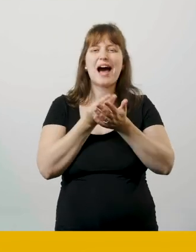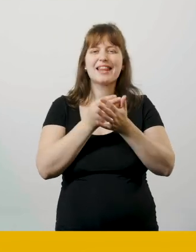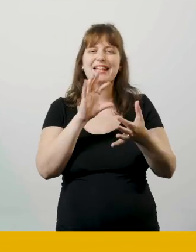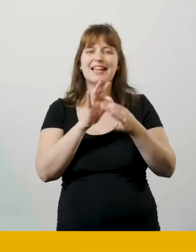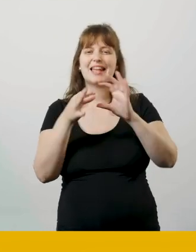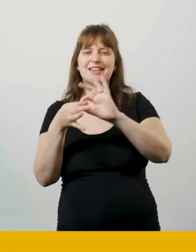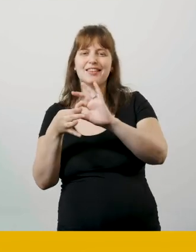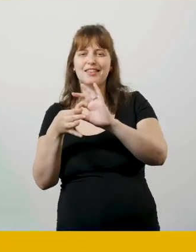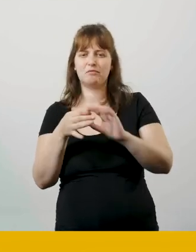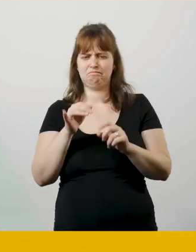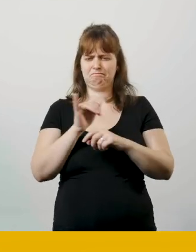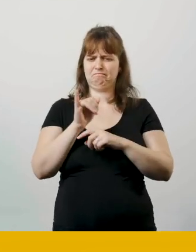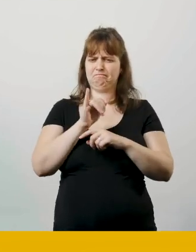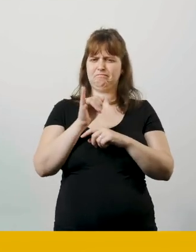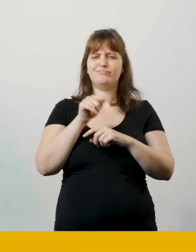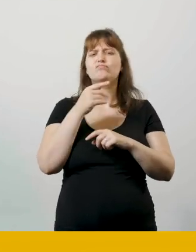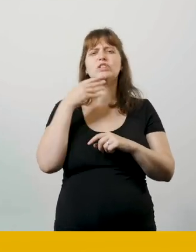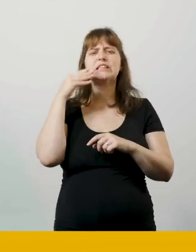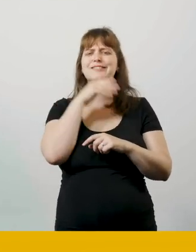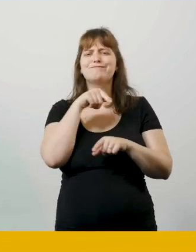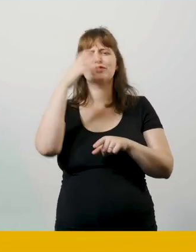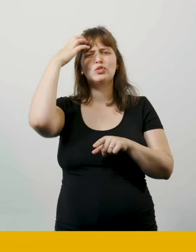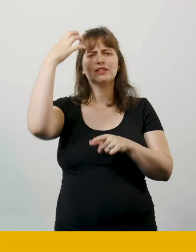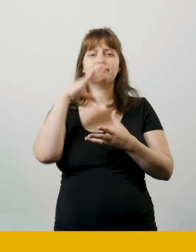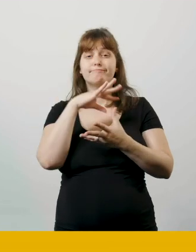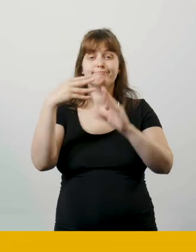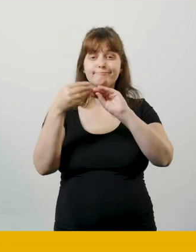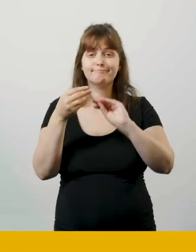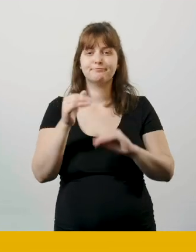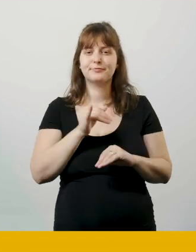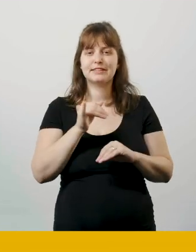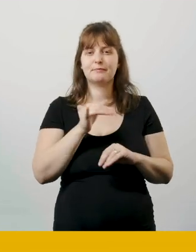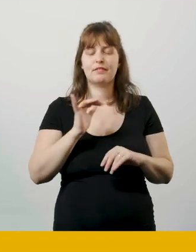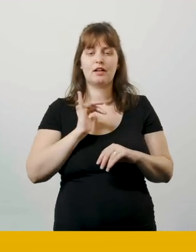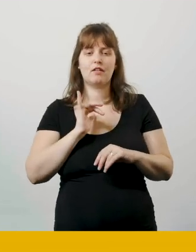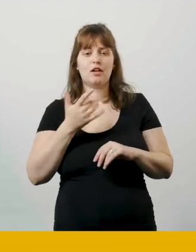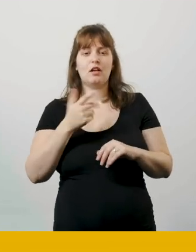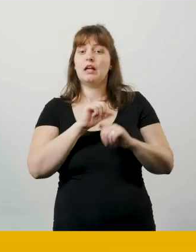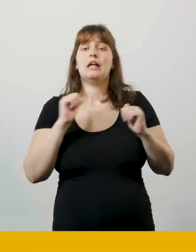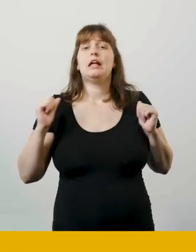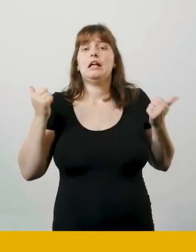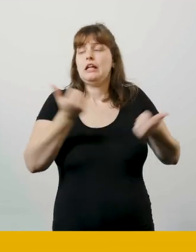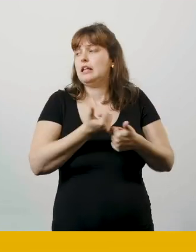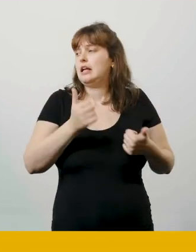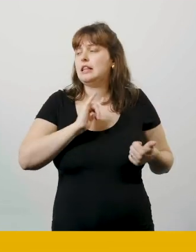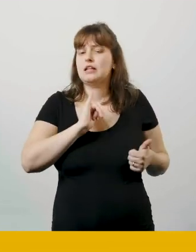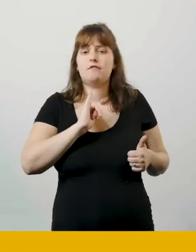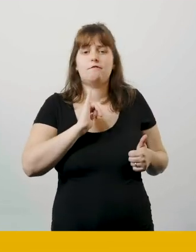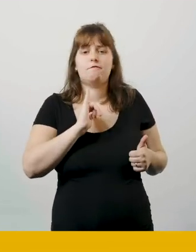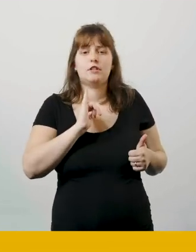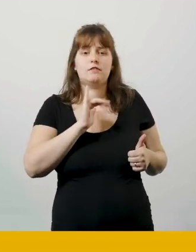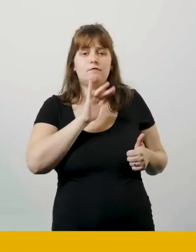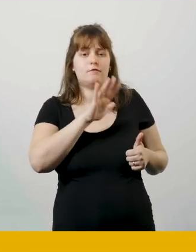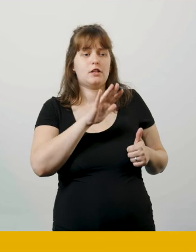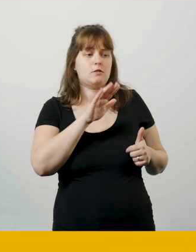quickly summarize this concept, each one of us have or will have